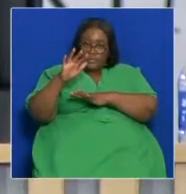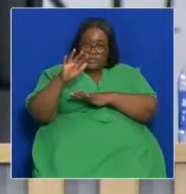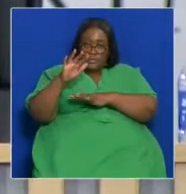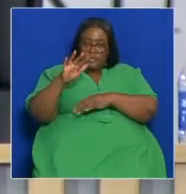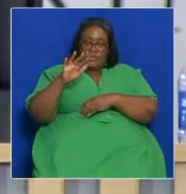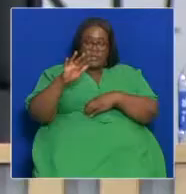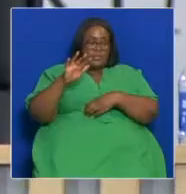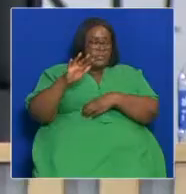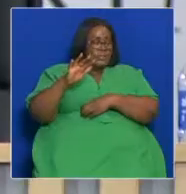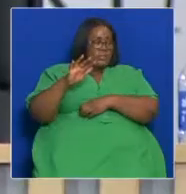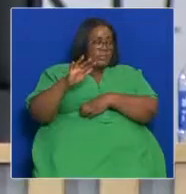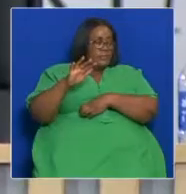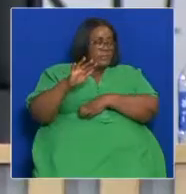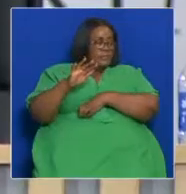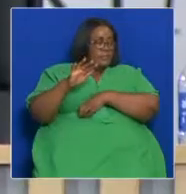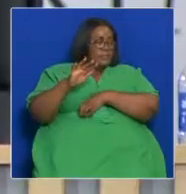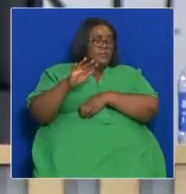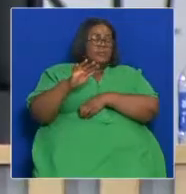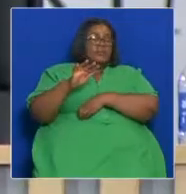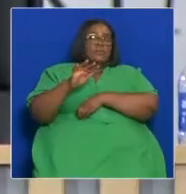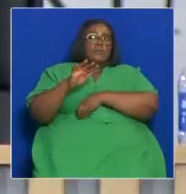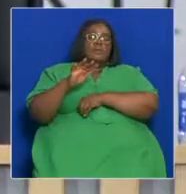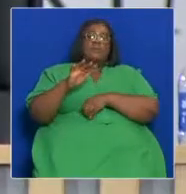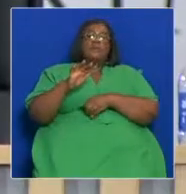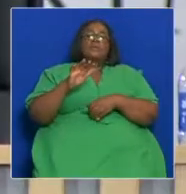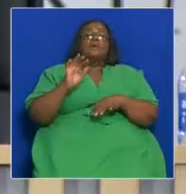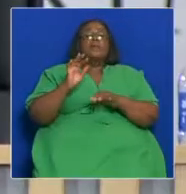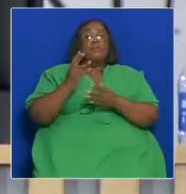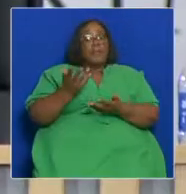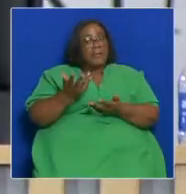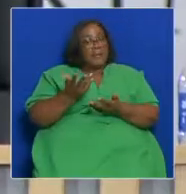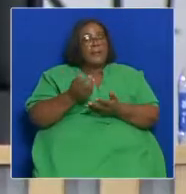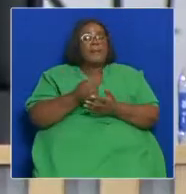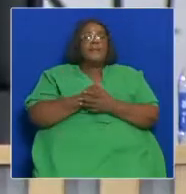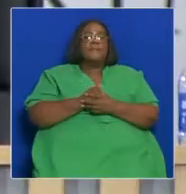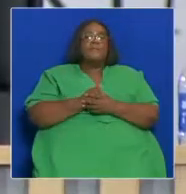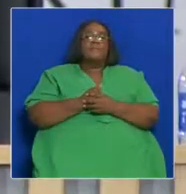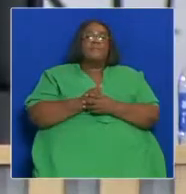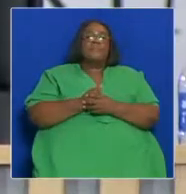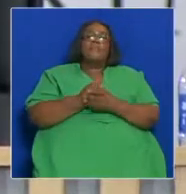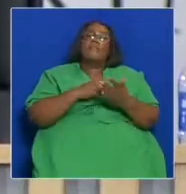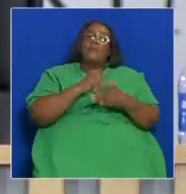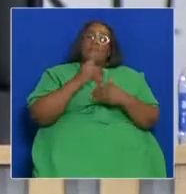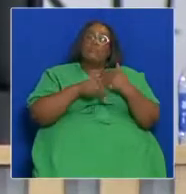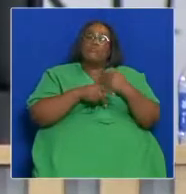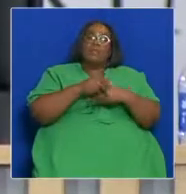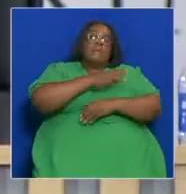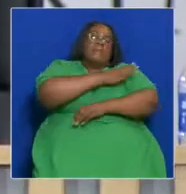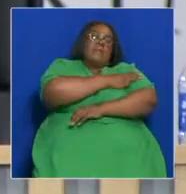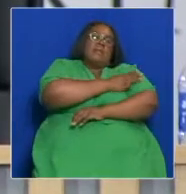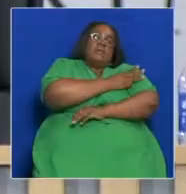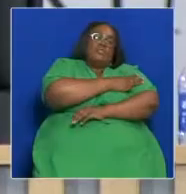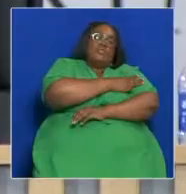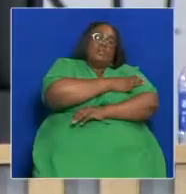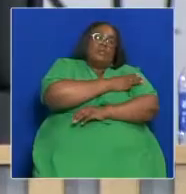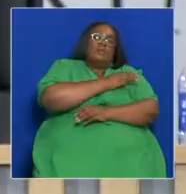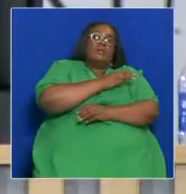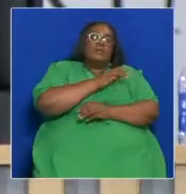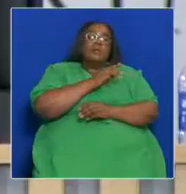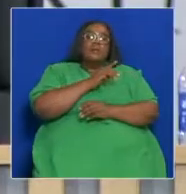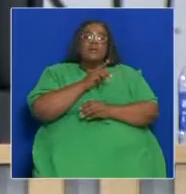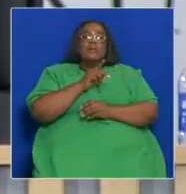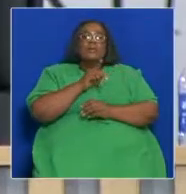then the project manager who is designated to